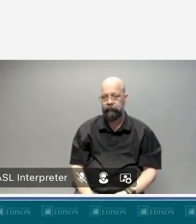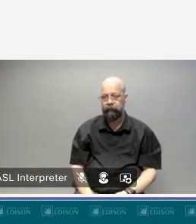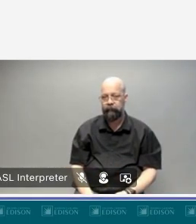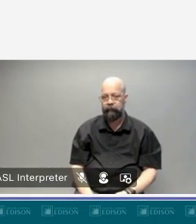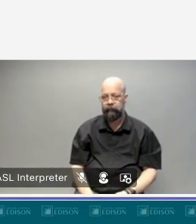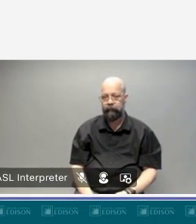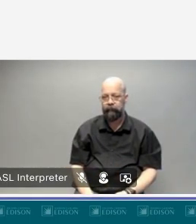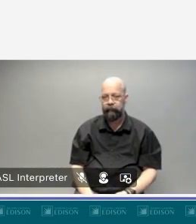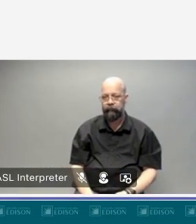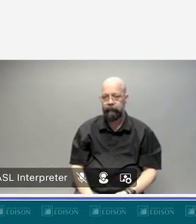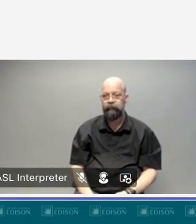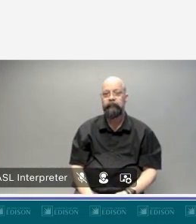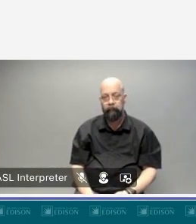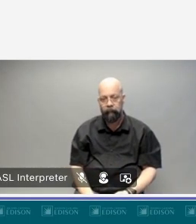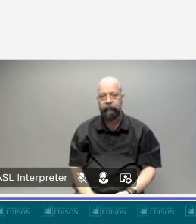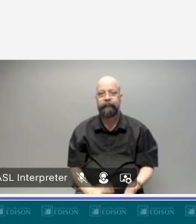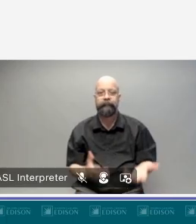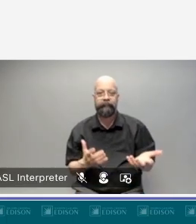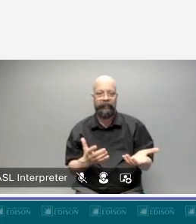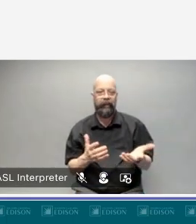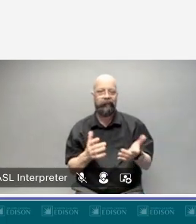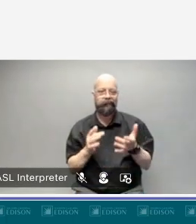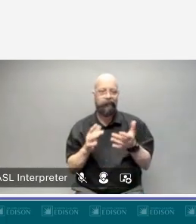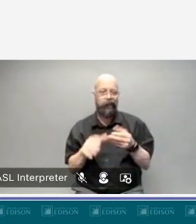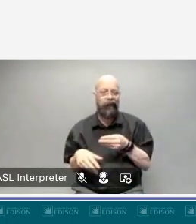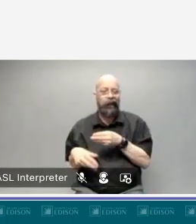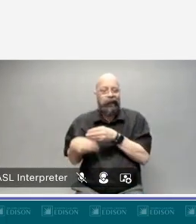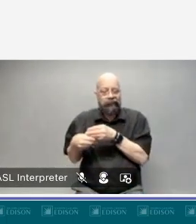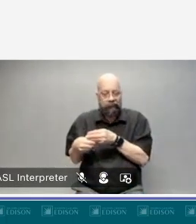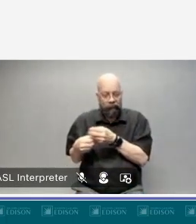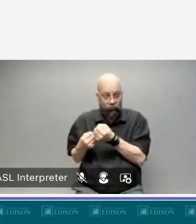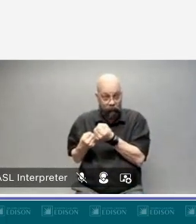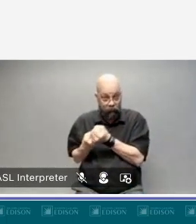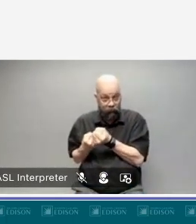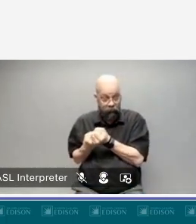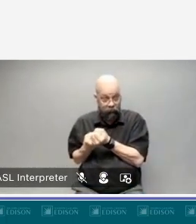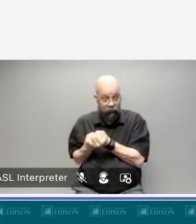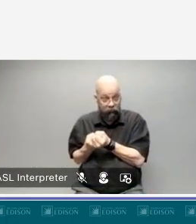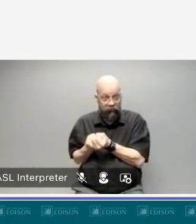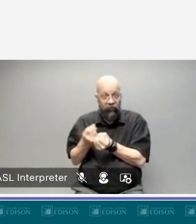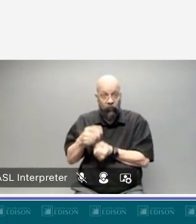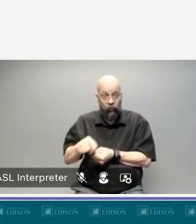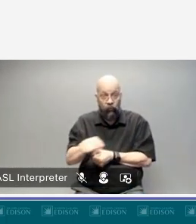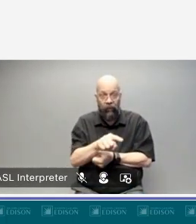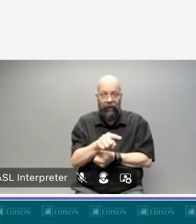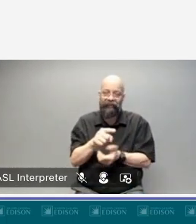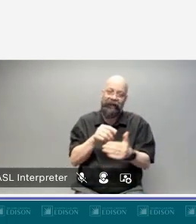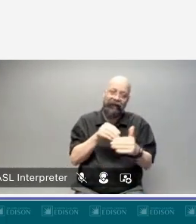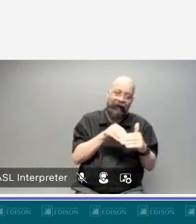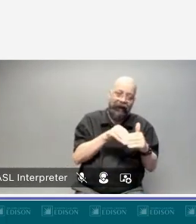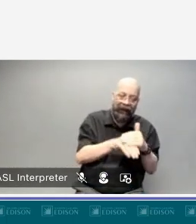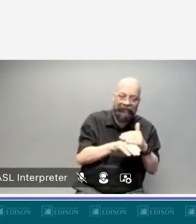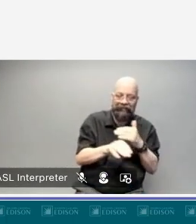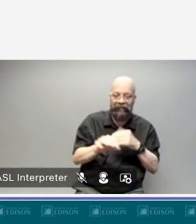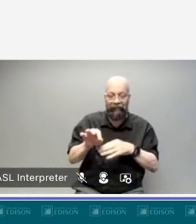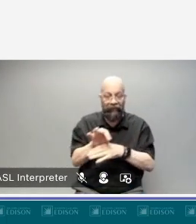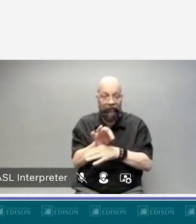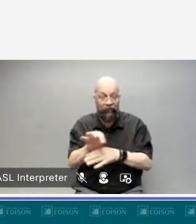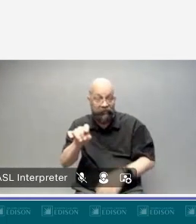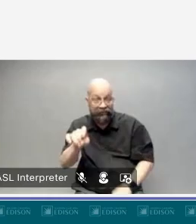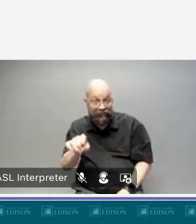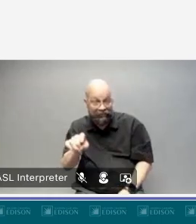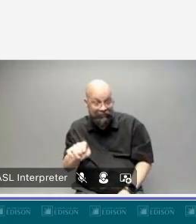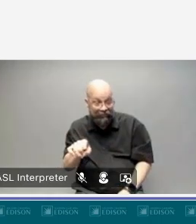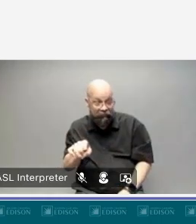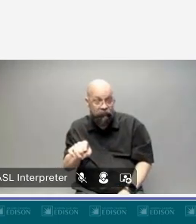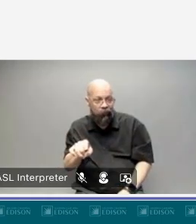Okay, and next, I do want to share some of the additional support for our customers that have access and functional needs and the additional